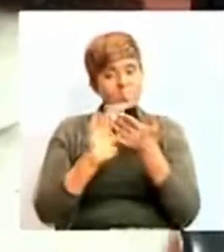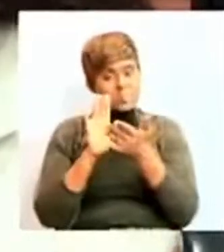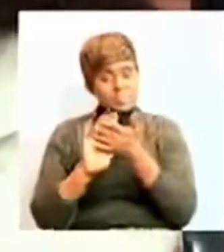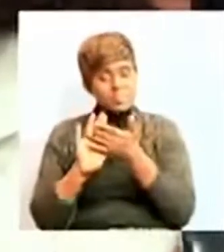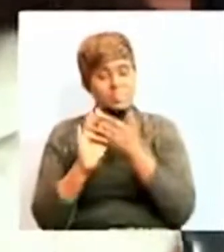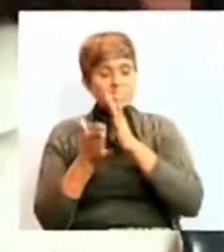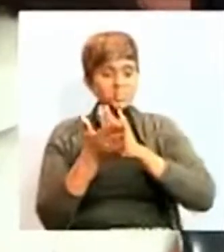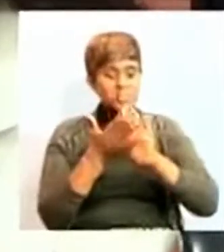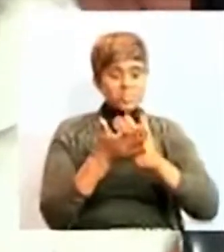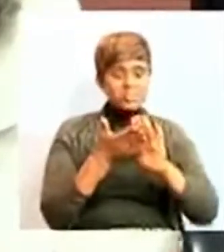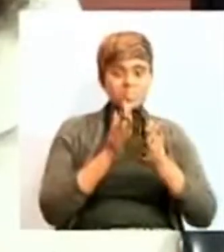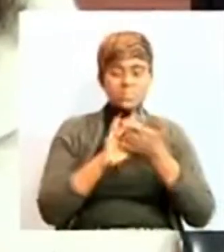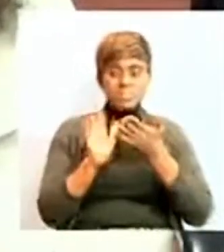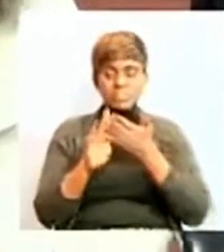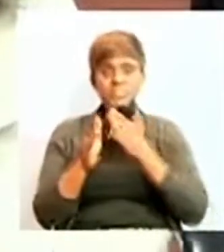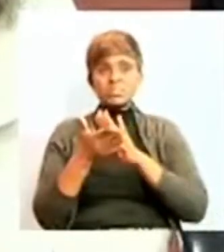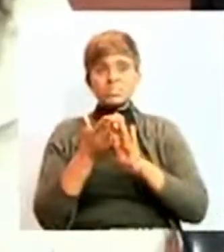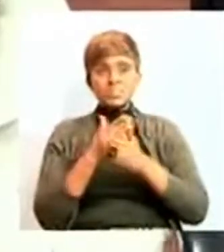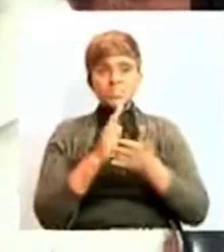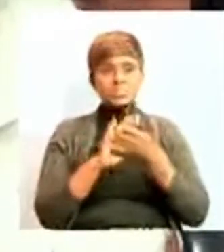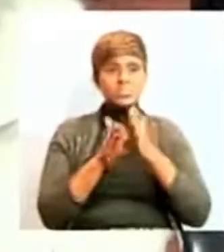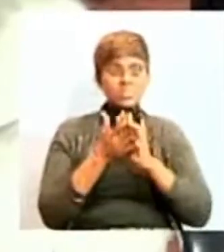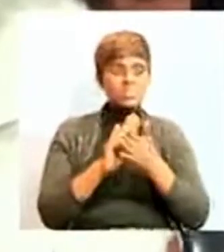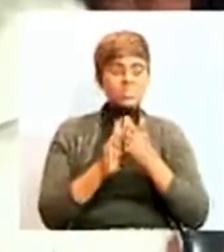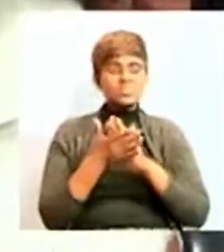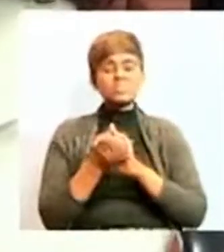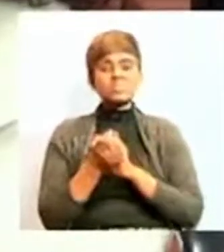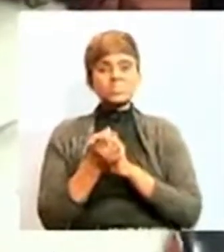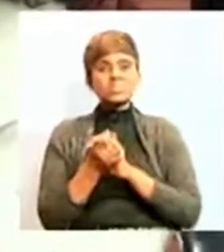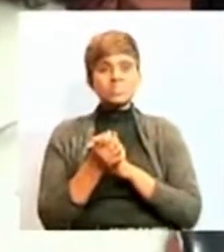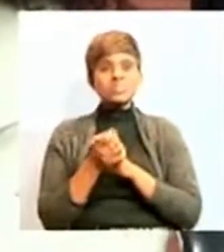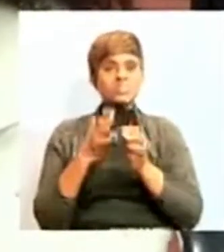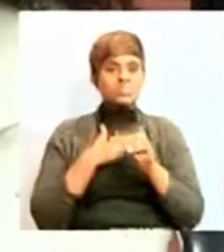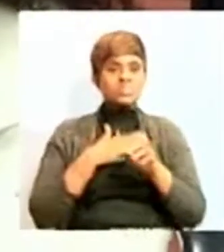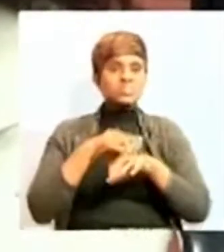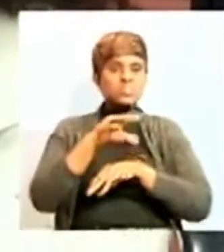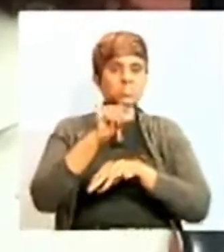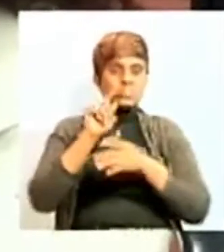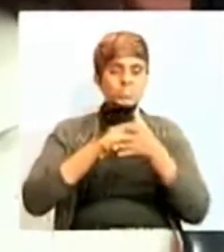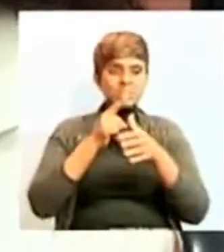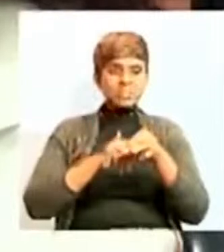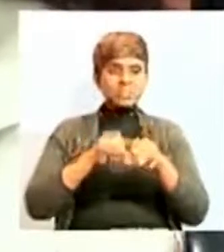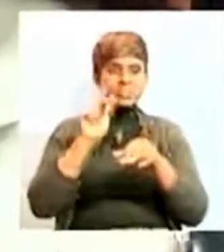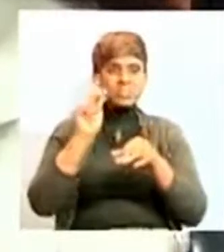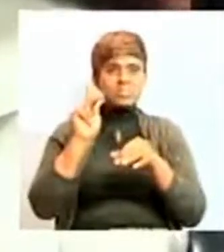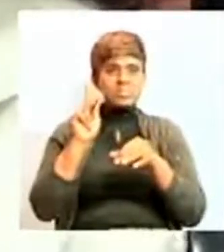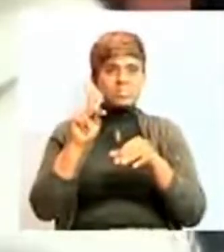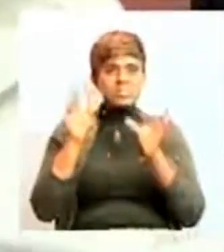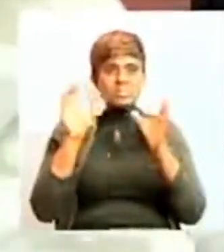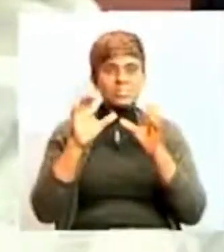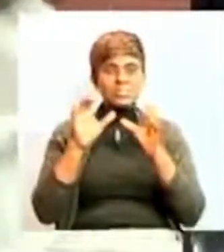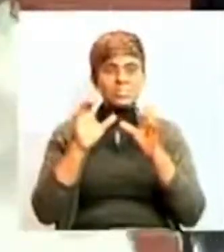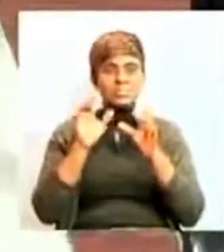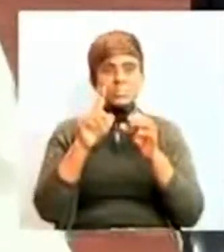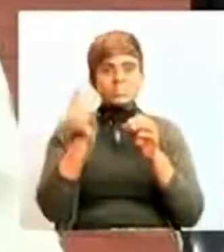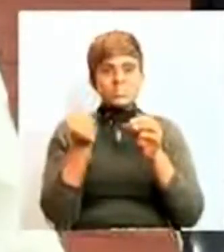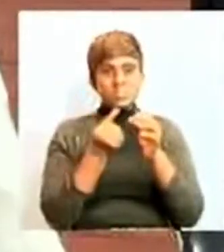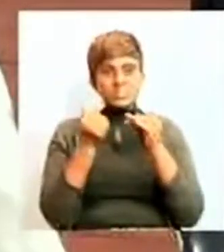apologies, we'll let them go, apologies, we'll let them go. So my advice next time, Kabompo Council, when you